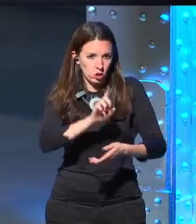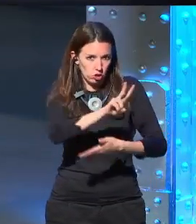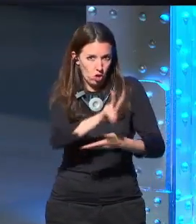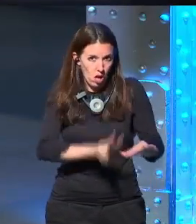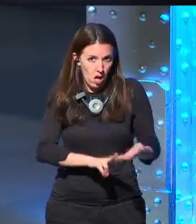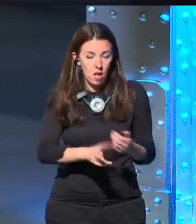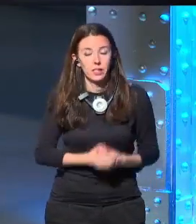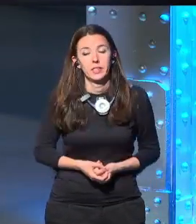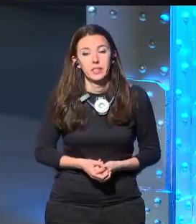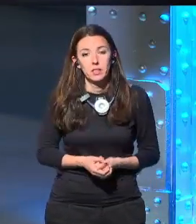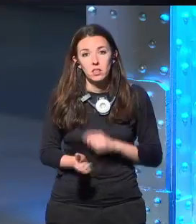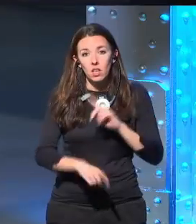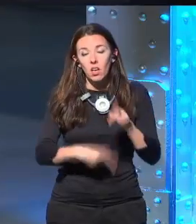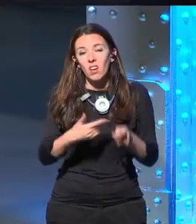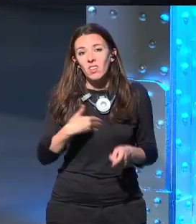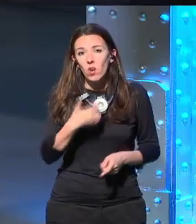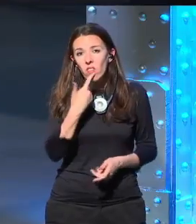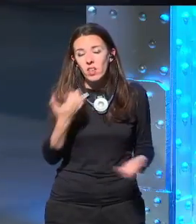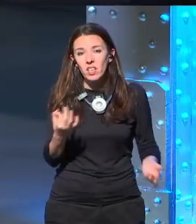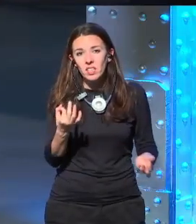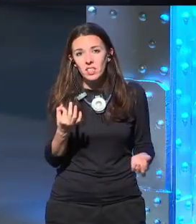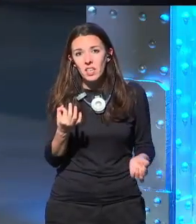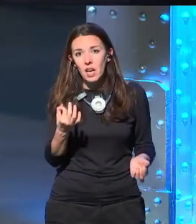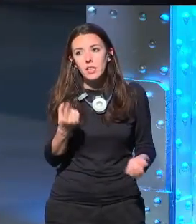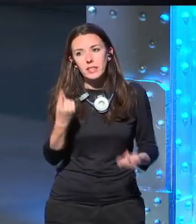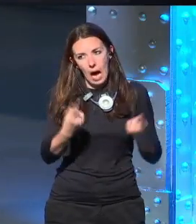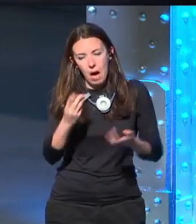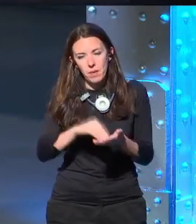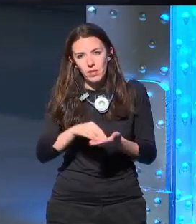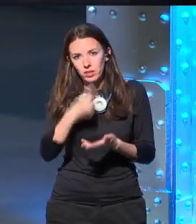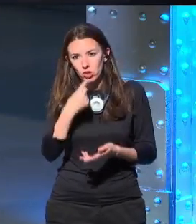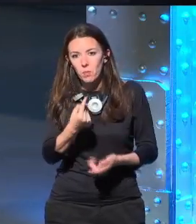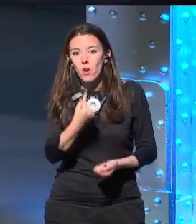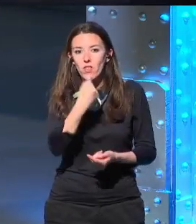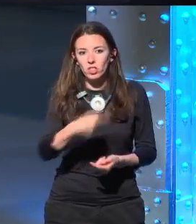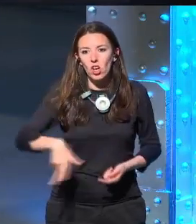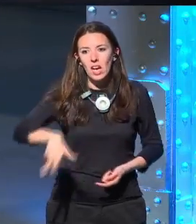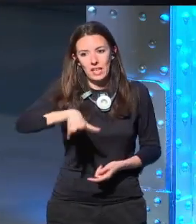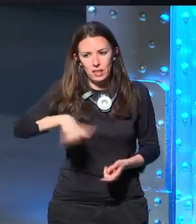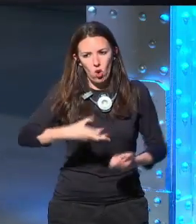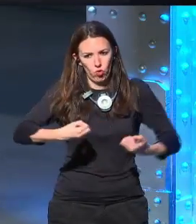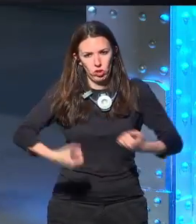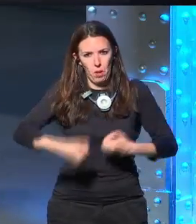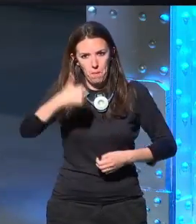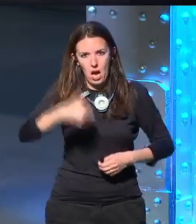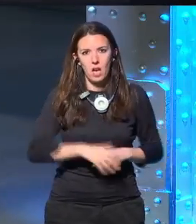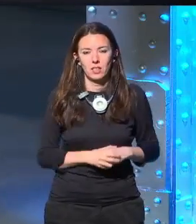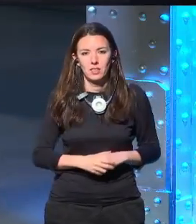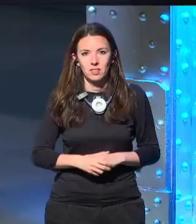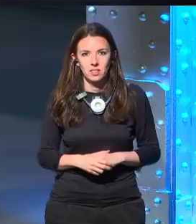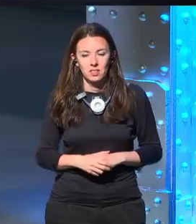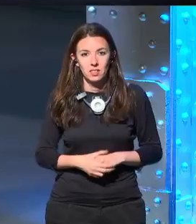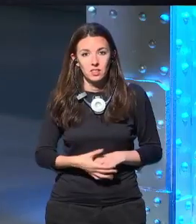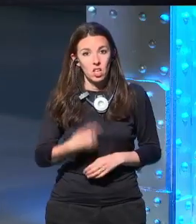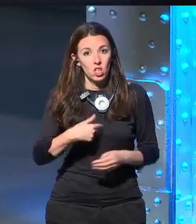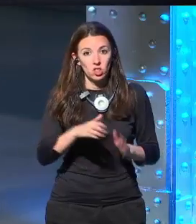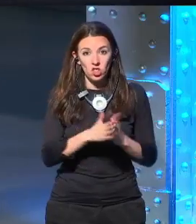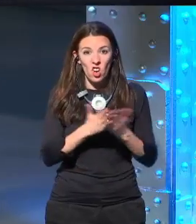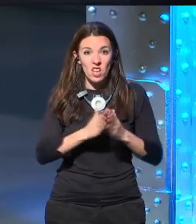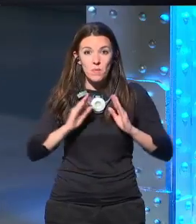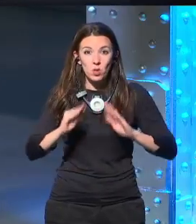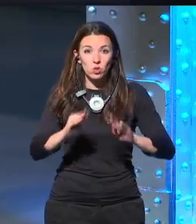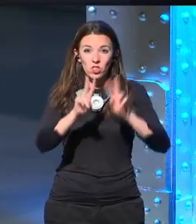read it, because the description there is fantastic. And I might tell him, I've told him a few times, I'll say it in Spanish today.